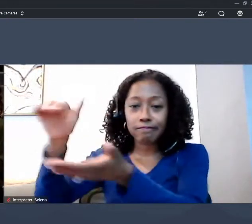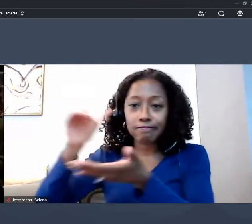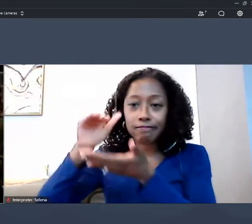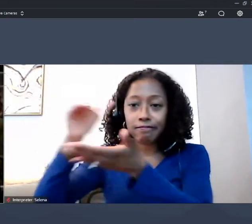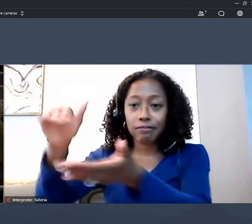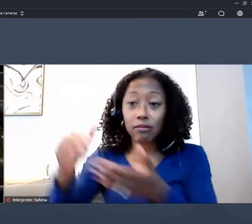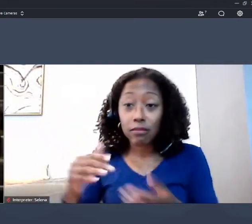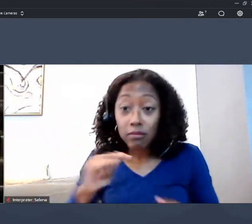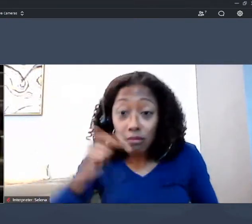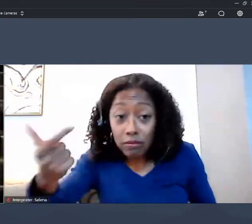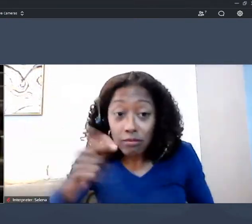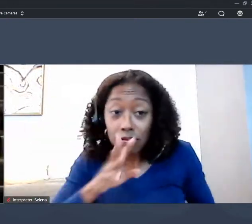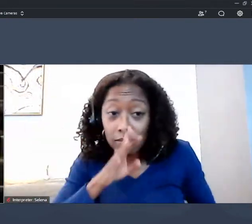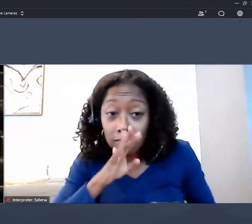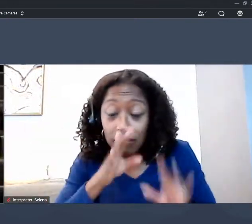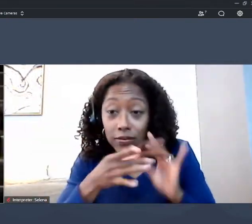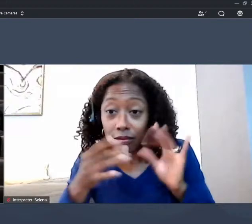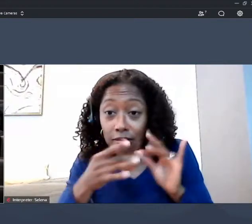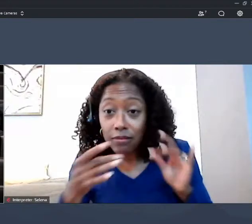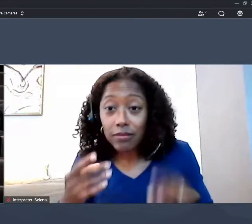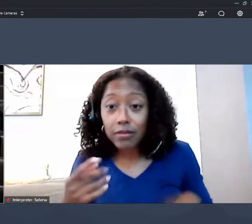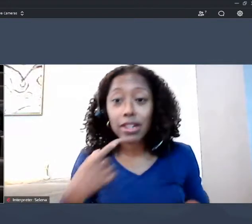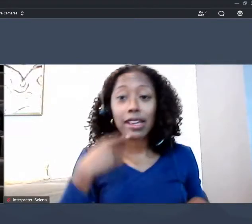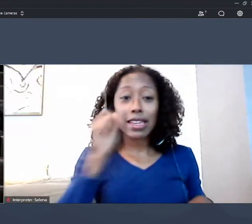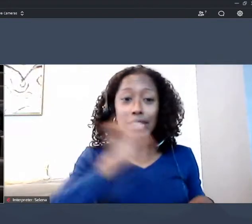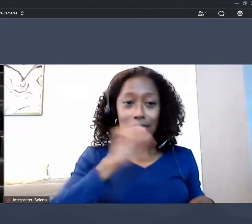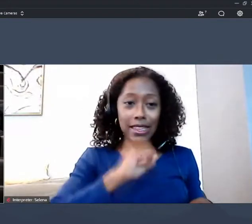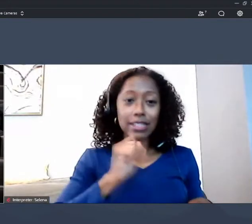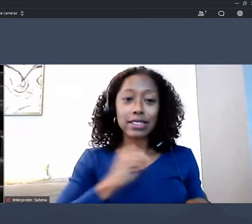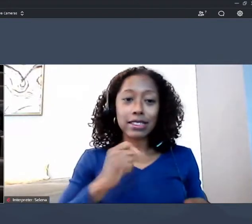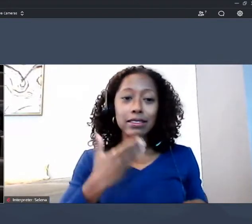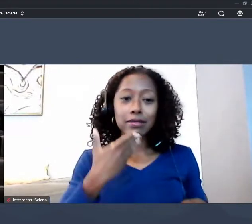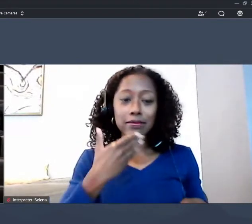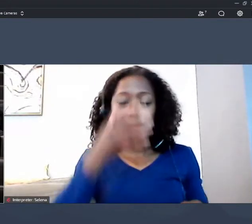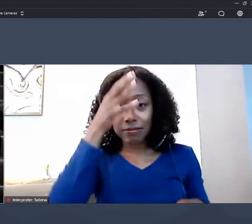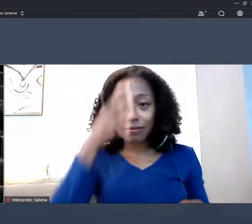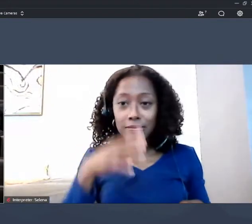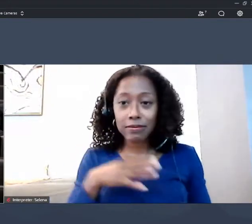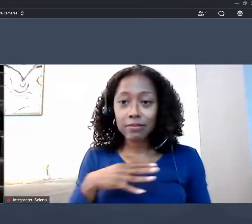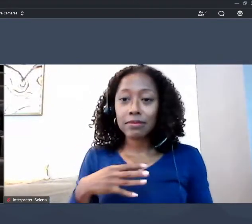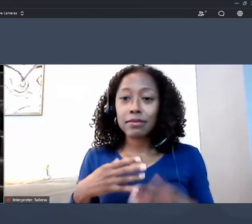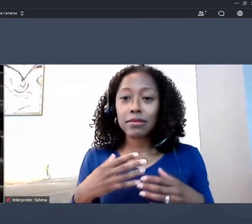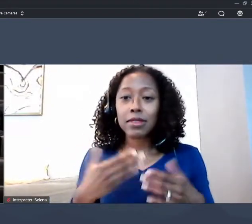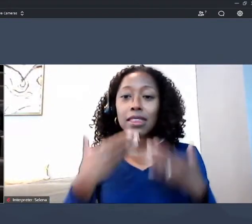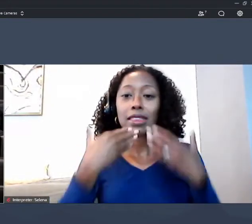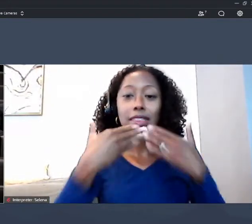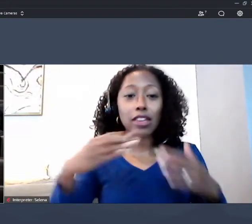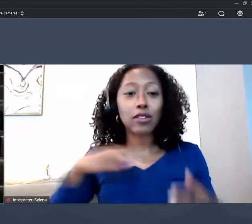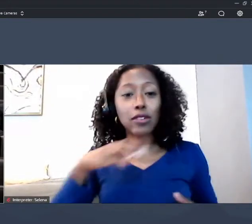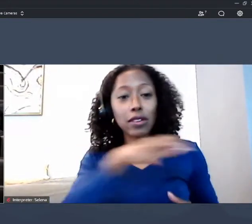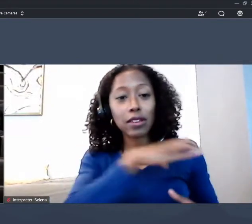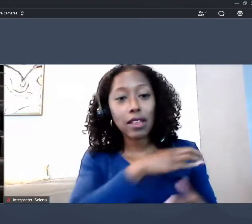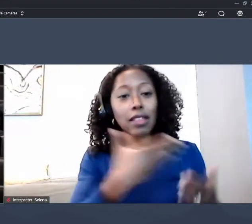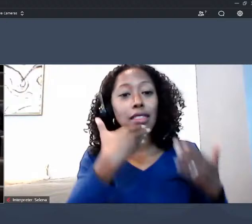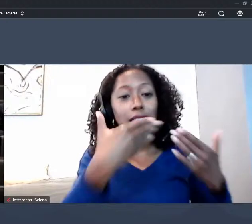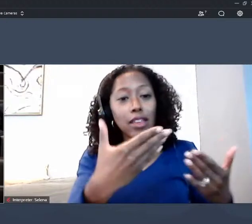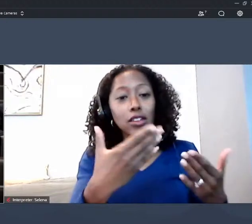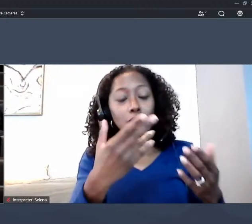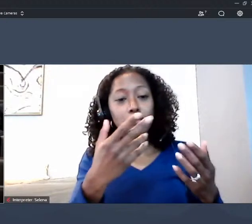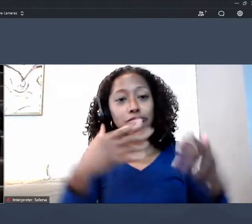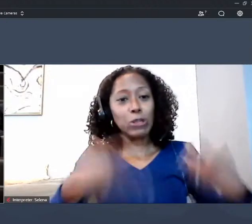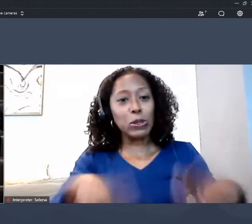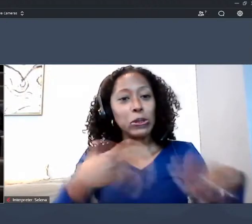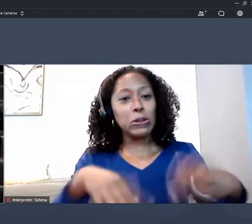Would you like to say a few words? Yes, sir. First of all, thank you so much to the council for this incredible honor. I'm